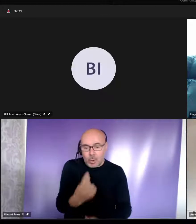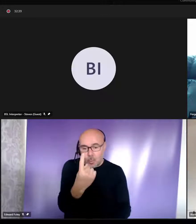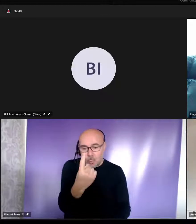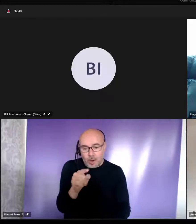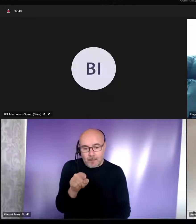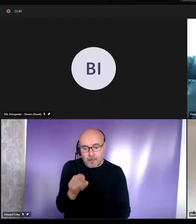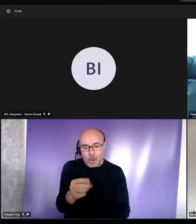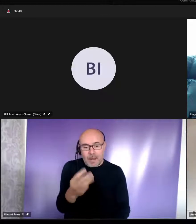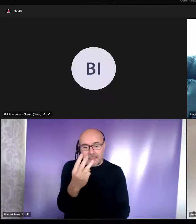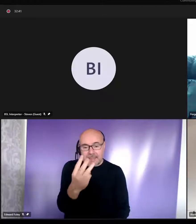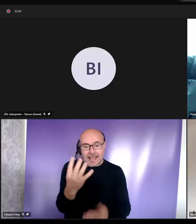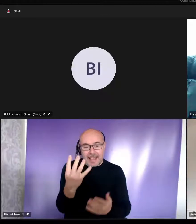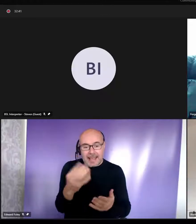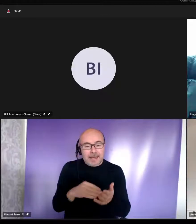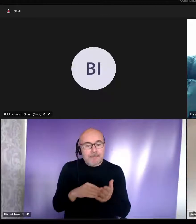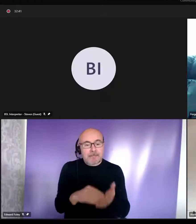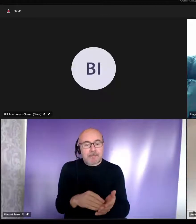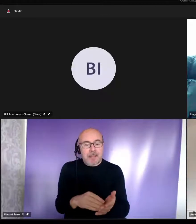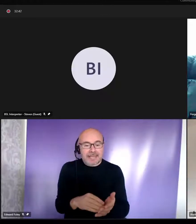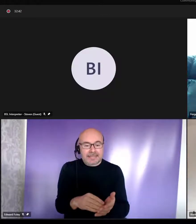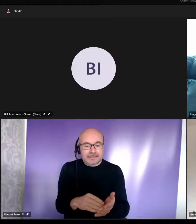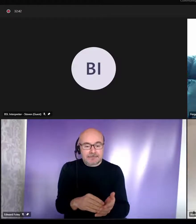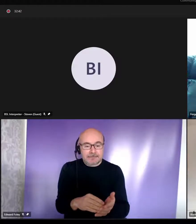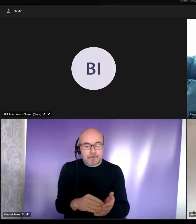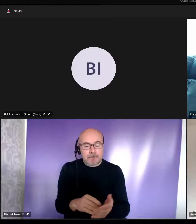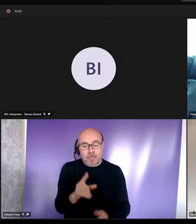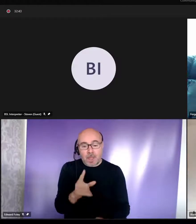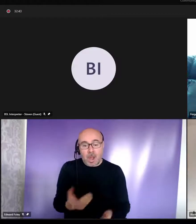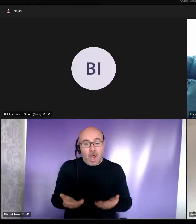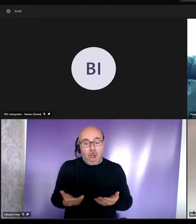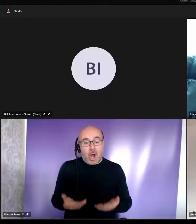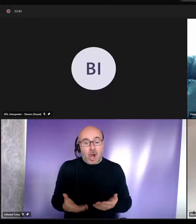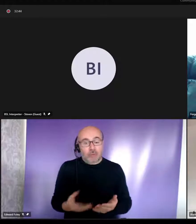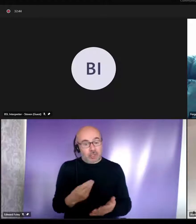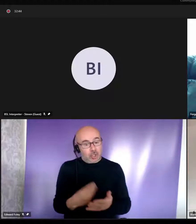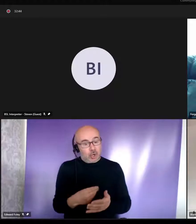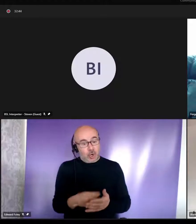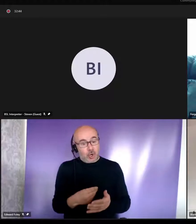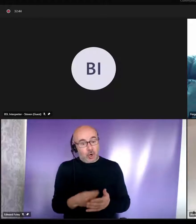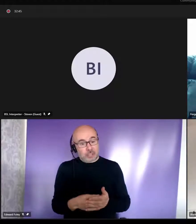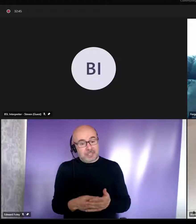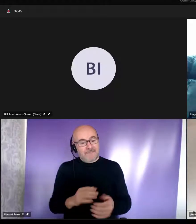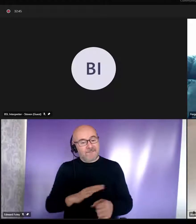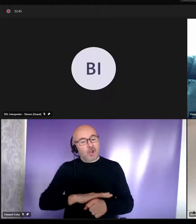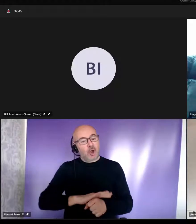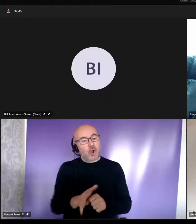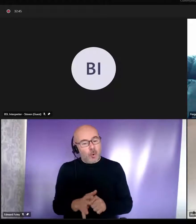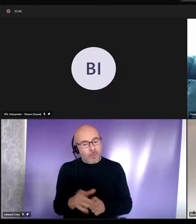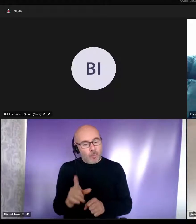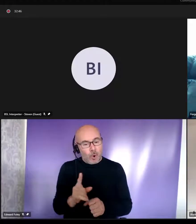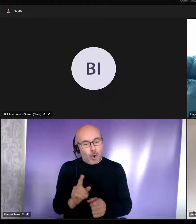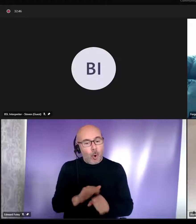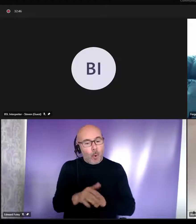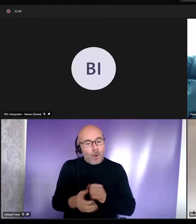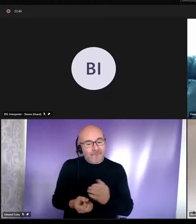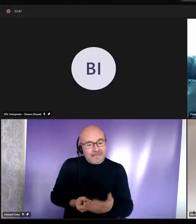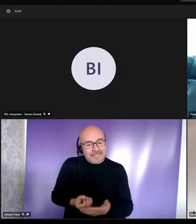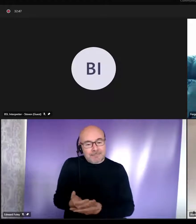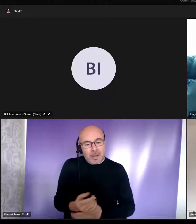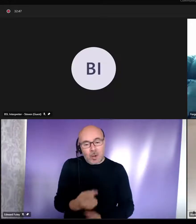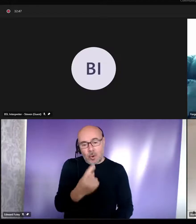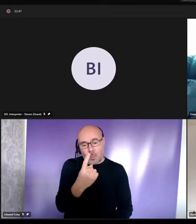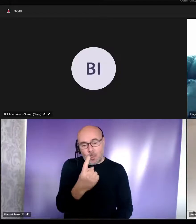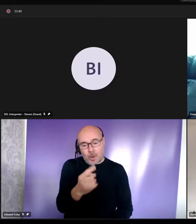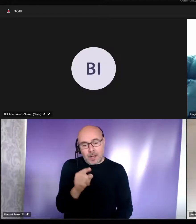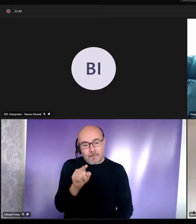1.939 million against the phased budget. The current cost for the COVID for the resource is an overspend of 1.891